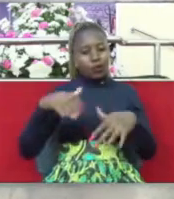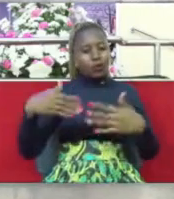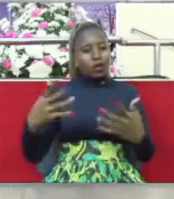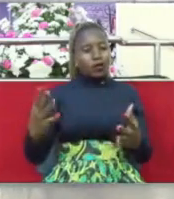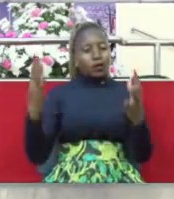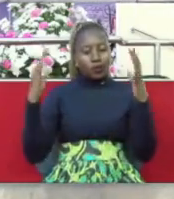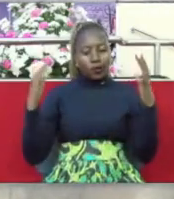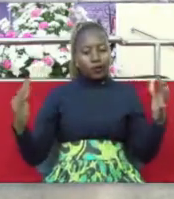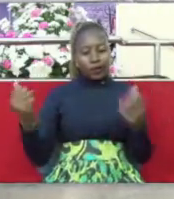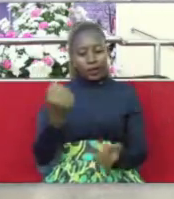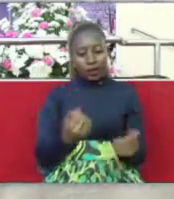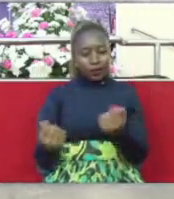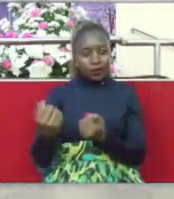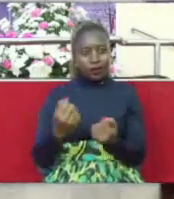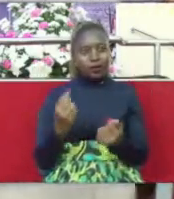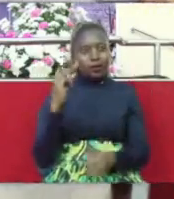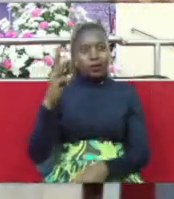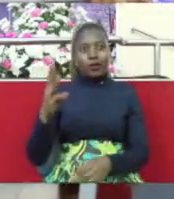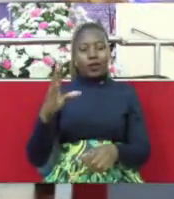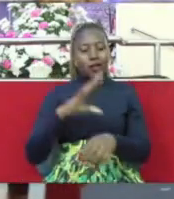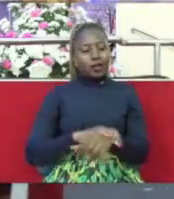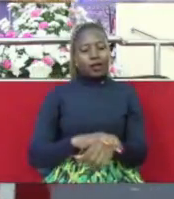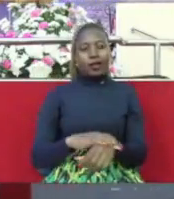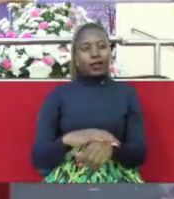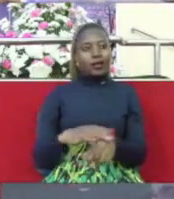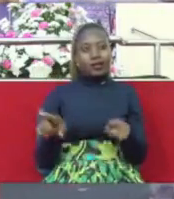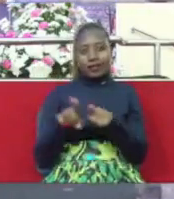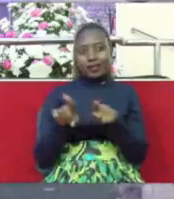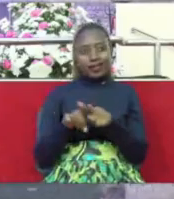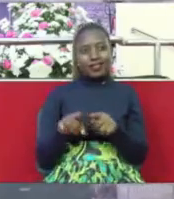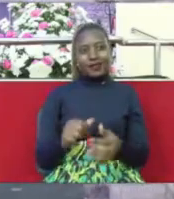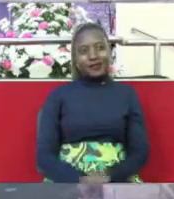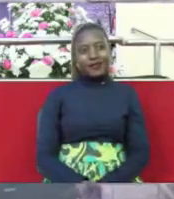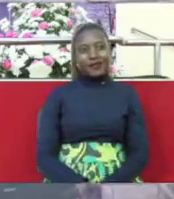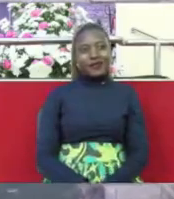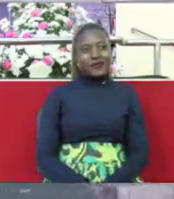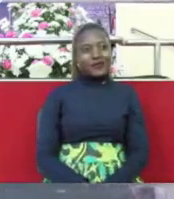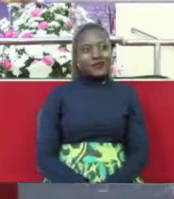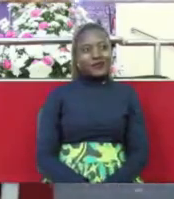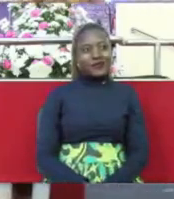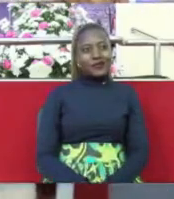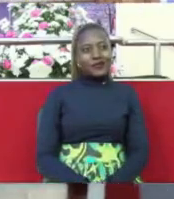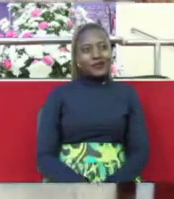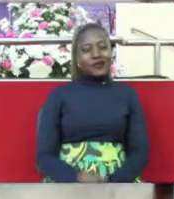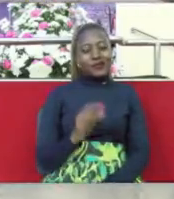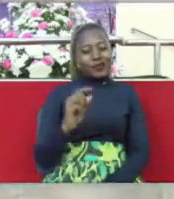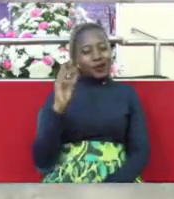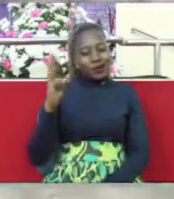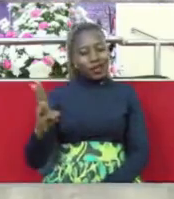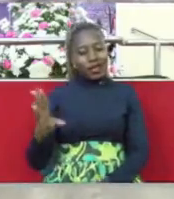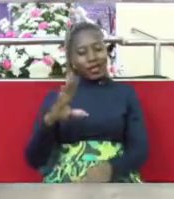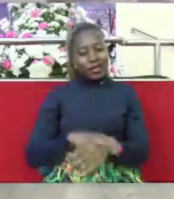get them, na kama nilivyokuwa nimekuahidi kwamba utapata vitu gari kama gari utazipata bado, you will still get plot, you know, we normally